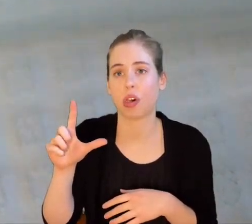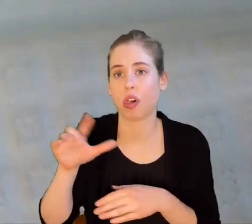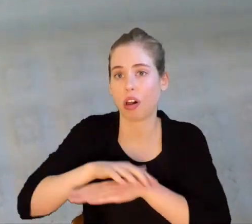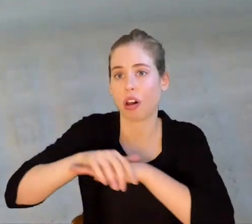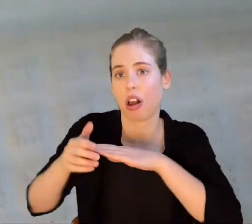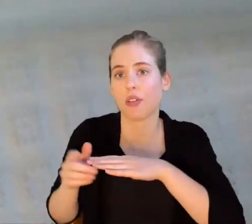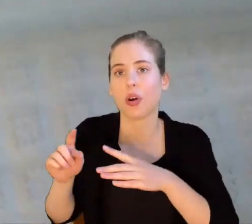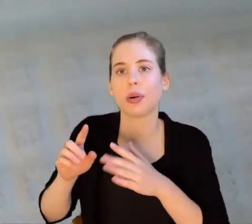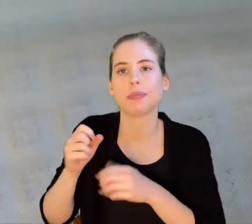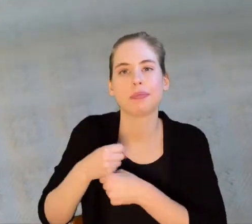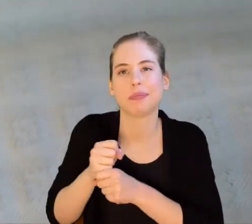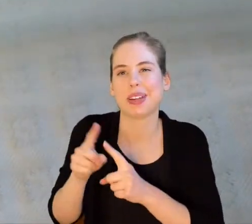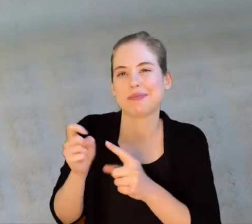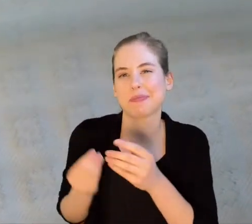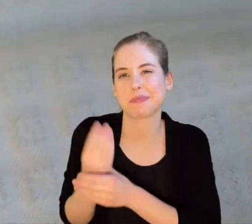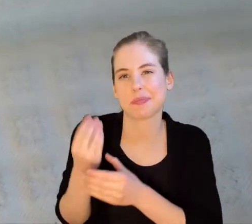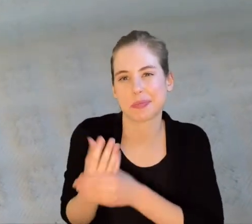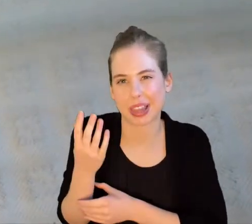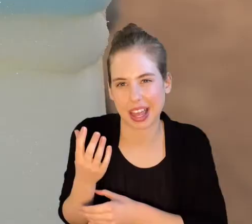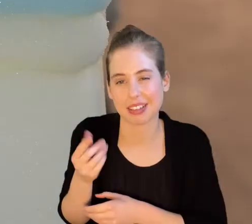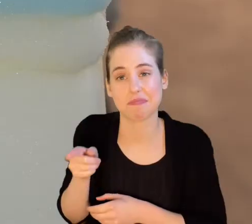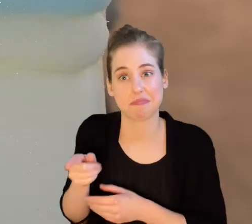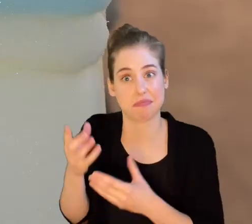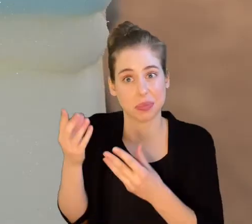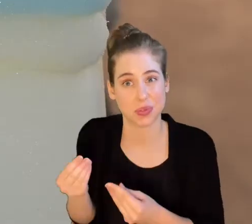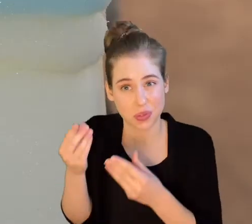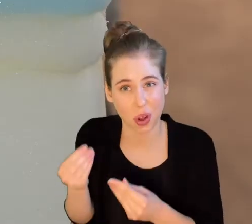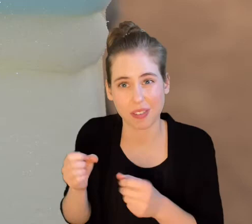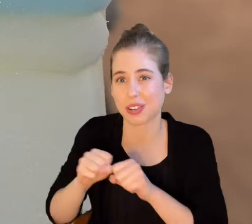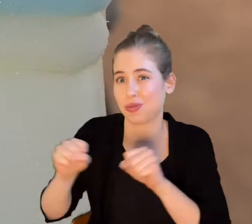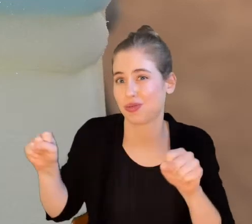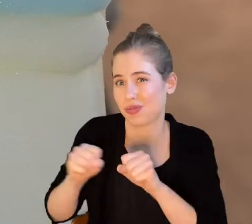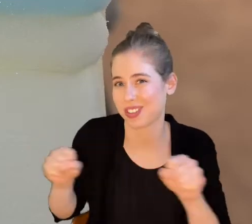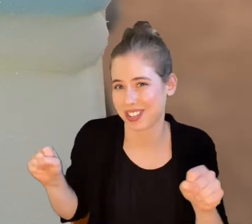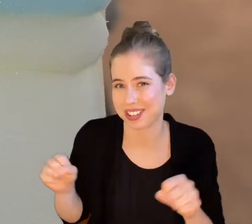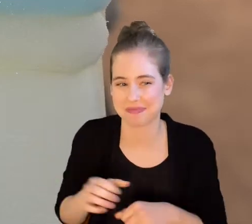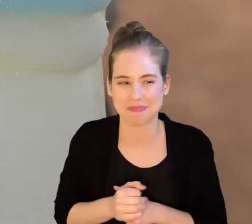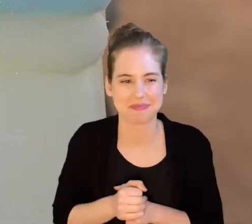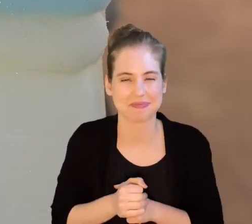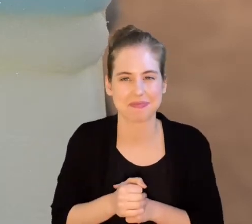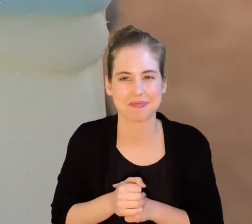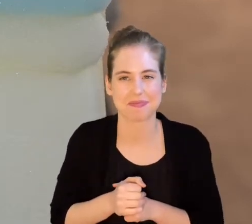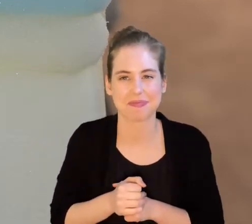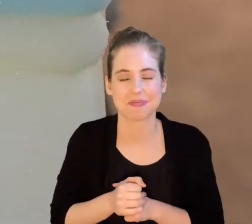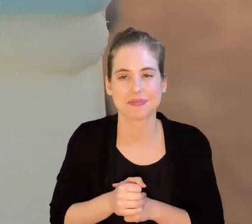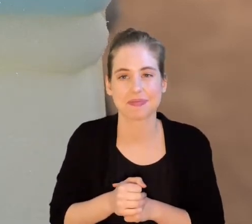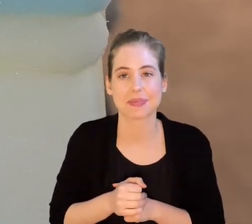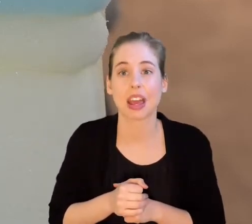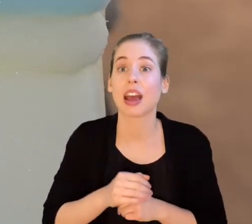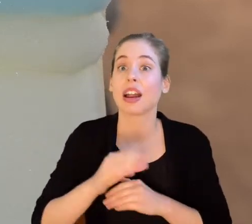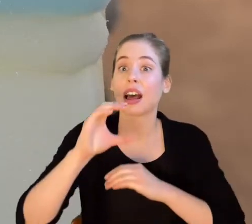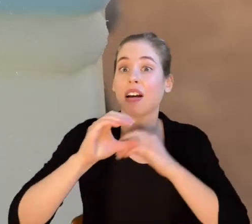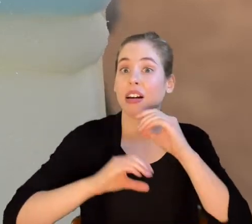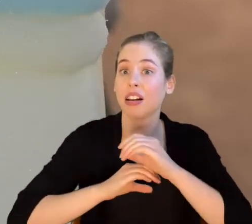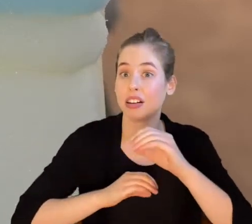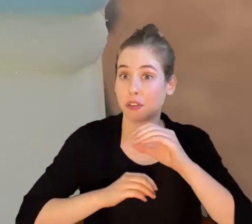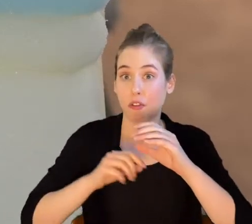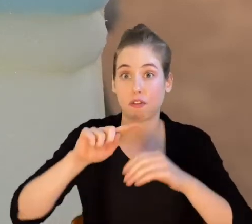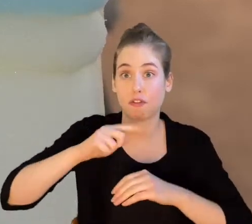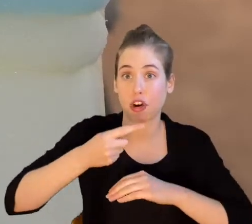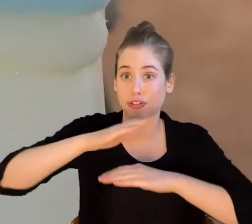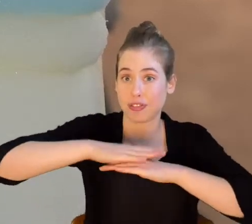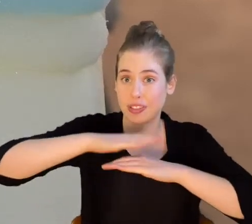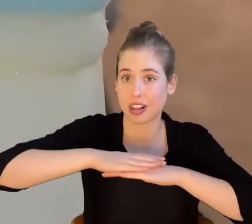mattress cover is soft and stretchy. You then have the comfort layer, which is two inches. This layer is comprised